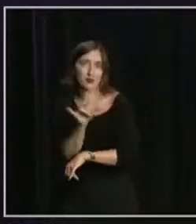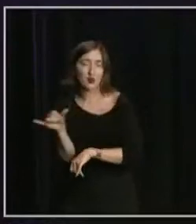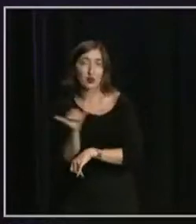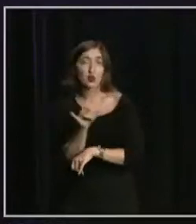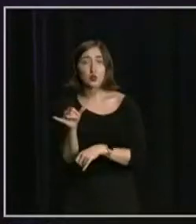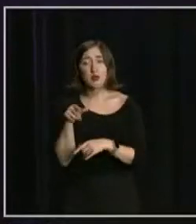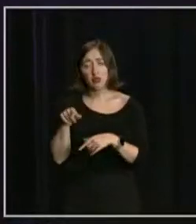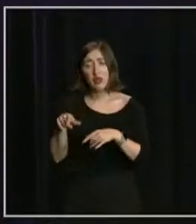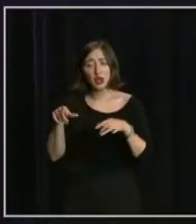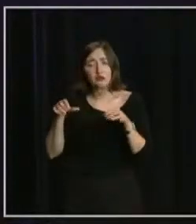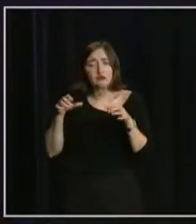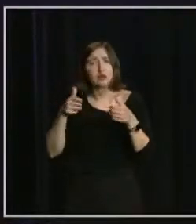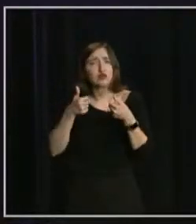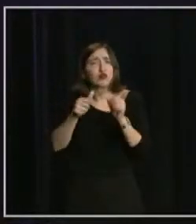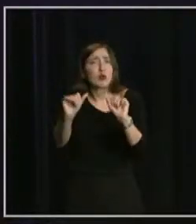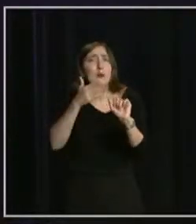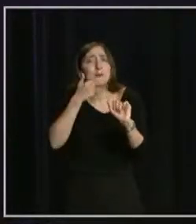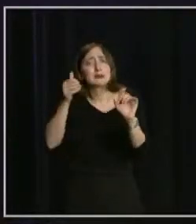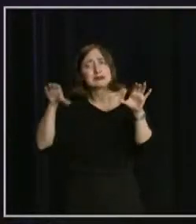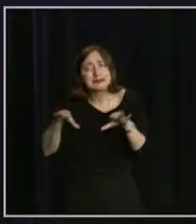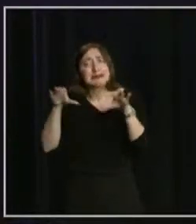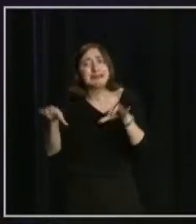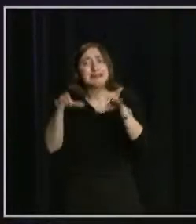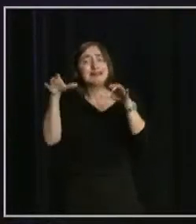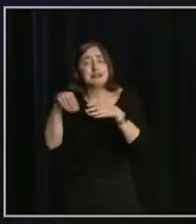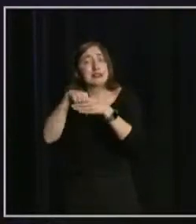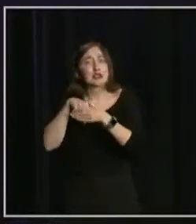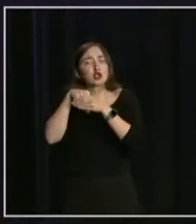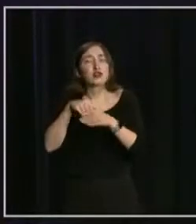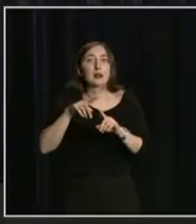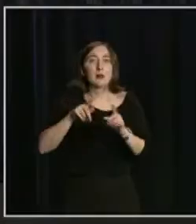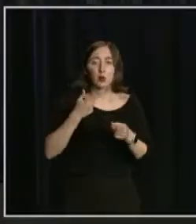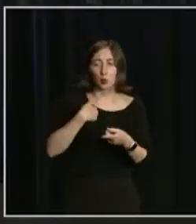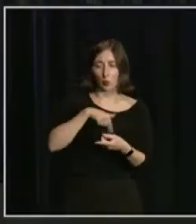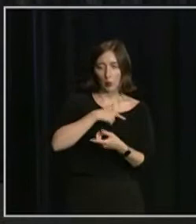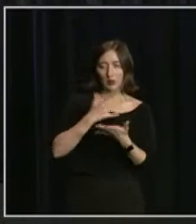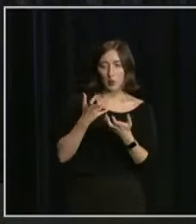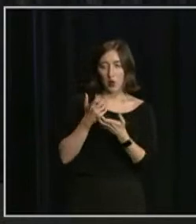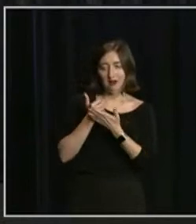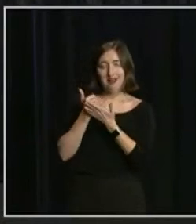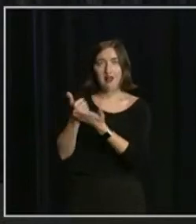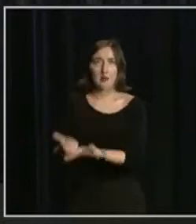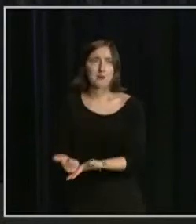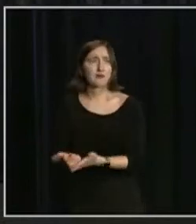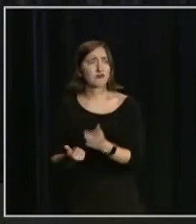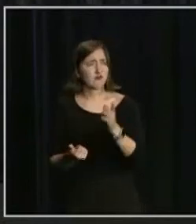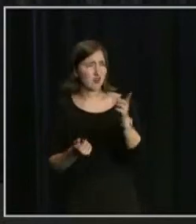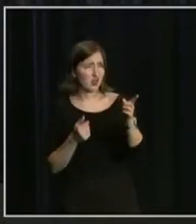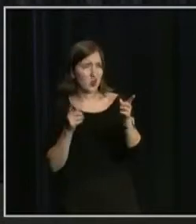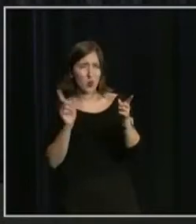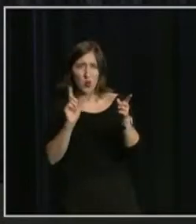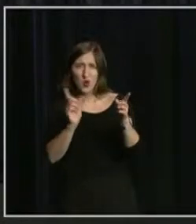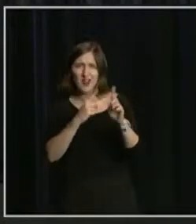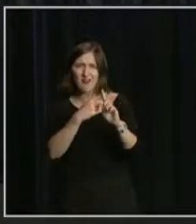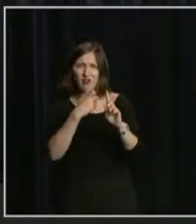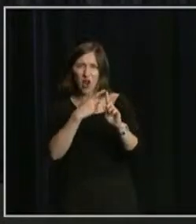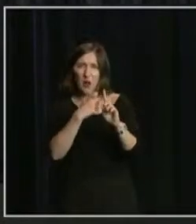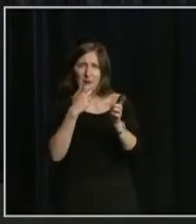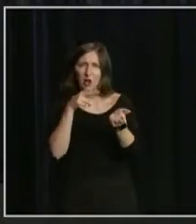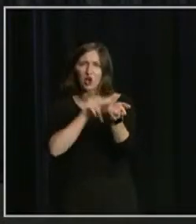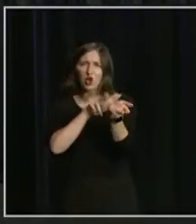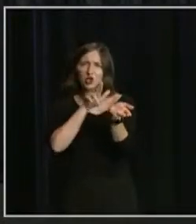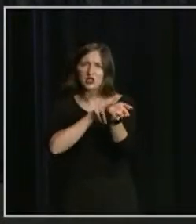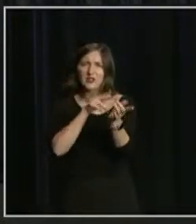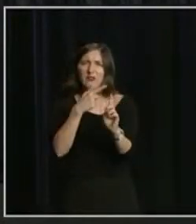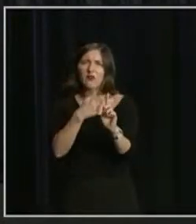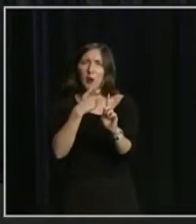like every other hospital district, hospital system in the state is. Do we know where those nurses are coming from?